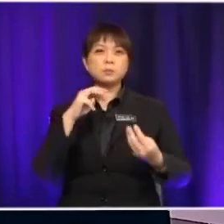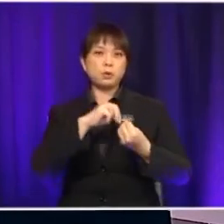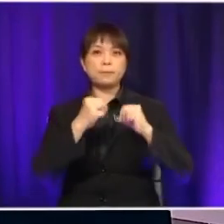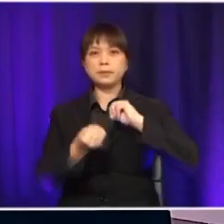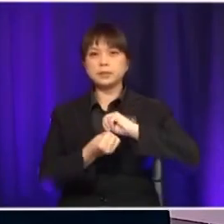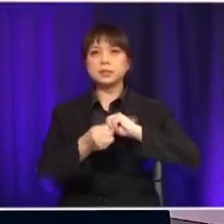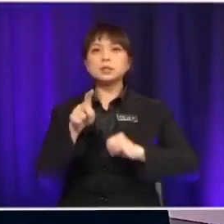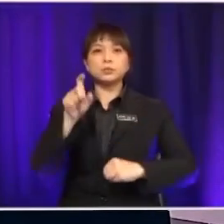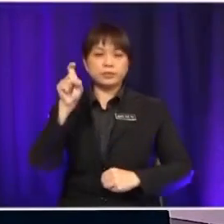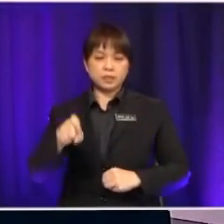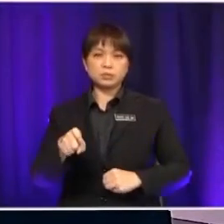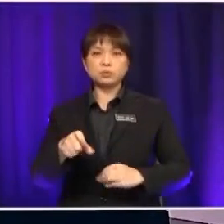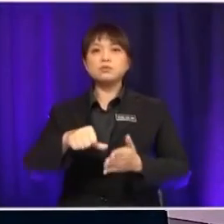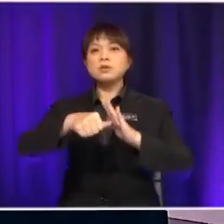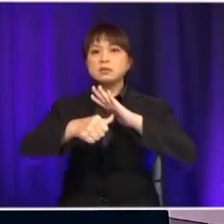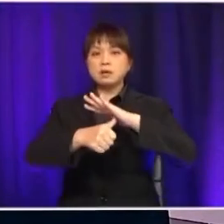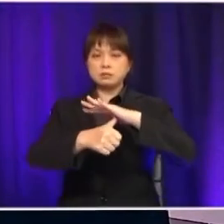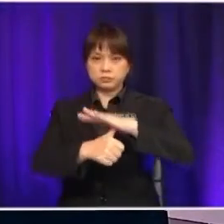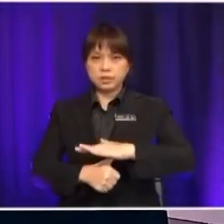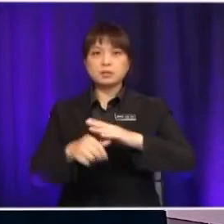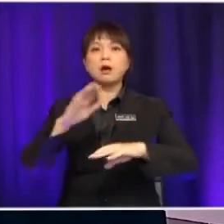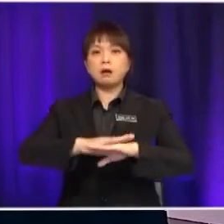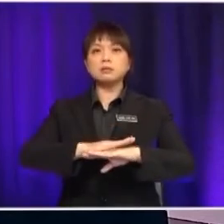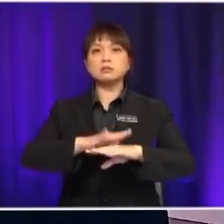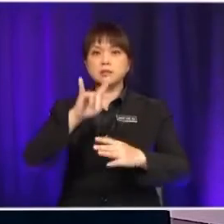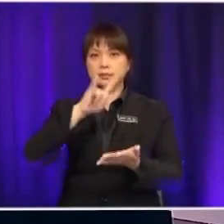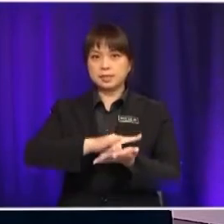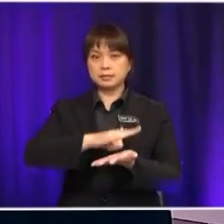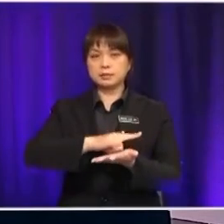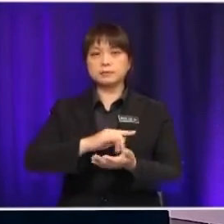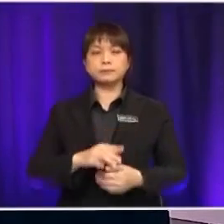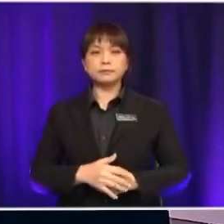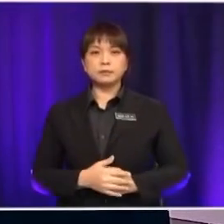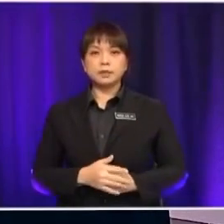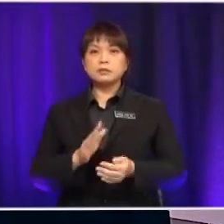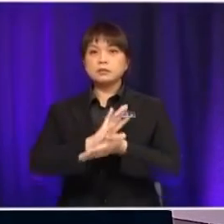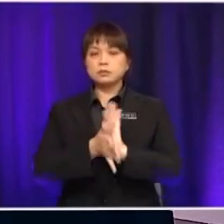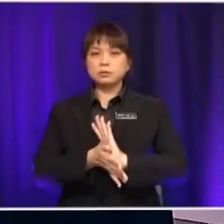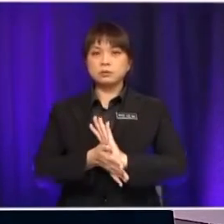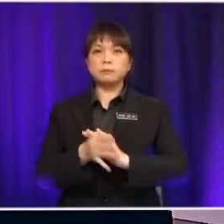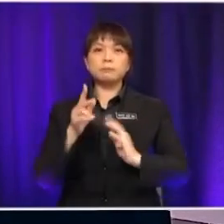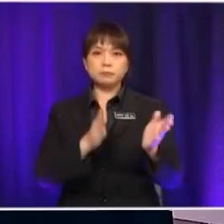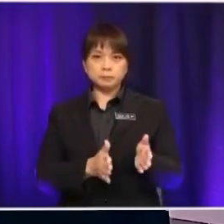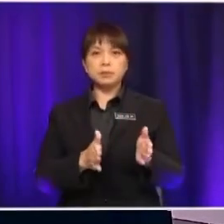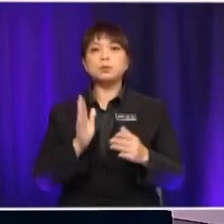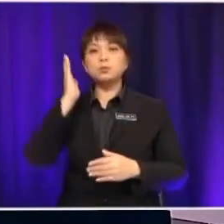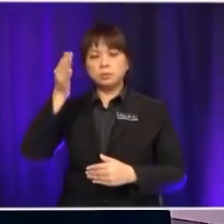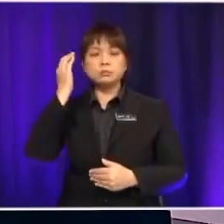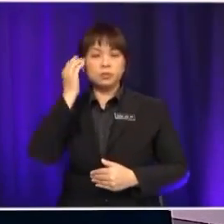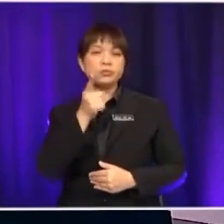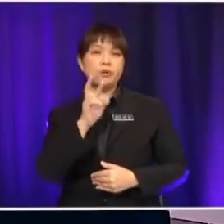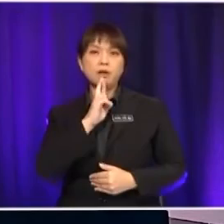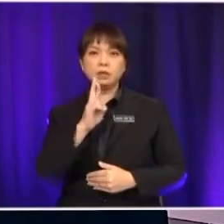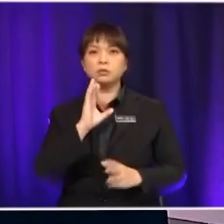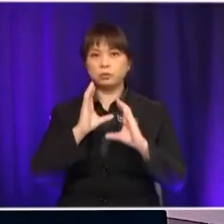you need to stress on that, okay, on your sentence. so that people will know that, oh, you are talking about